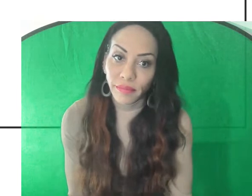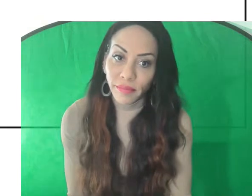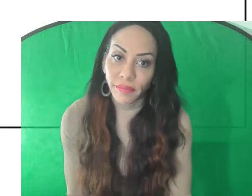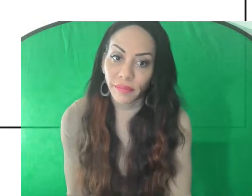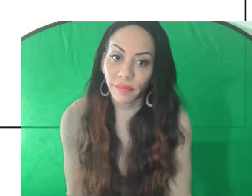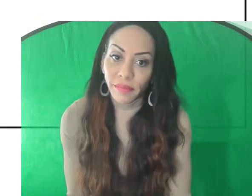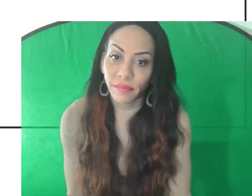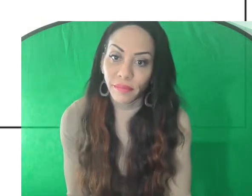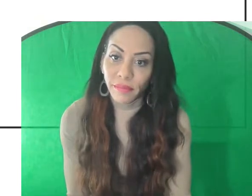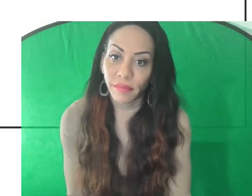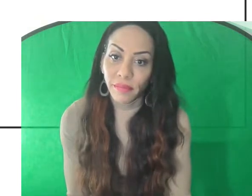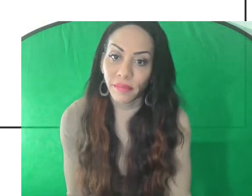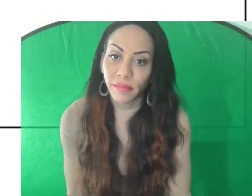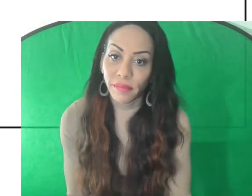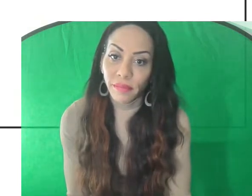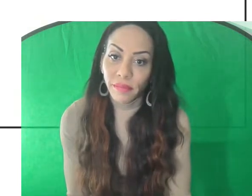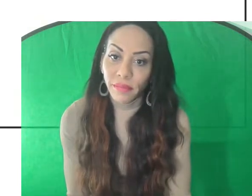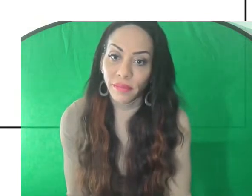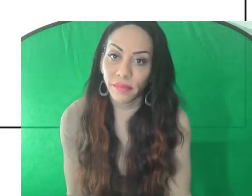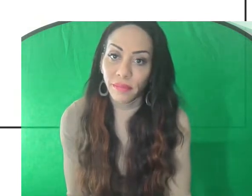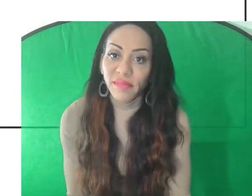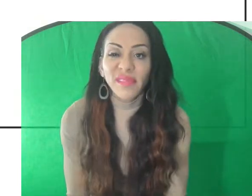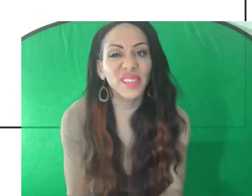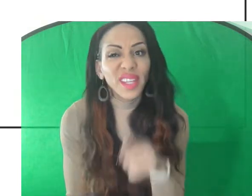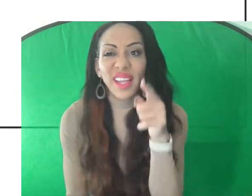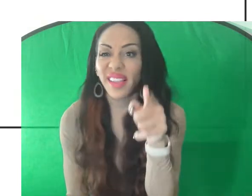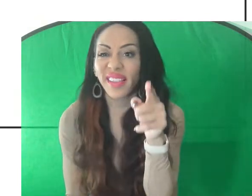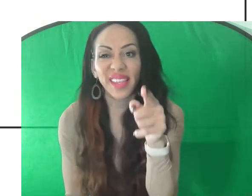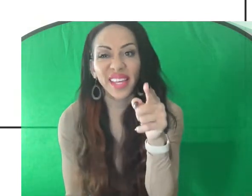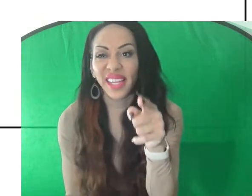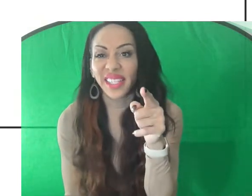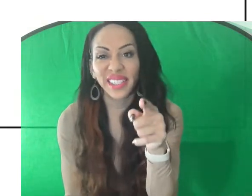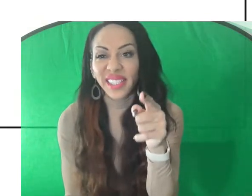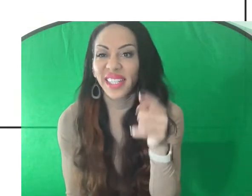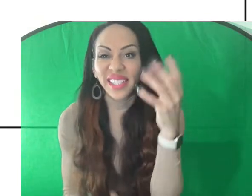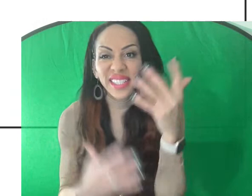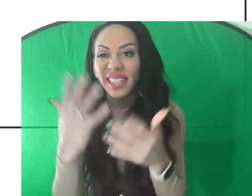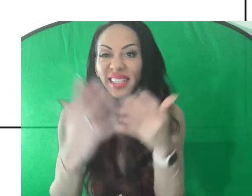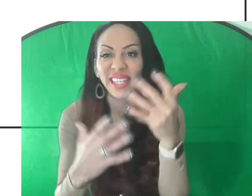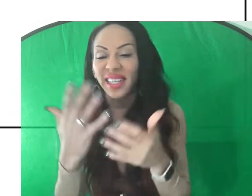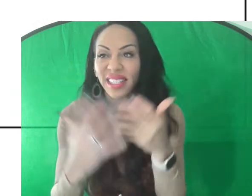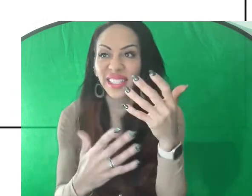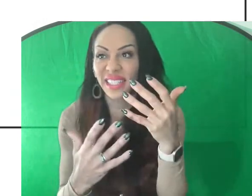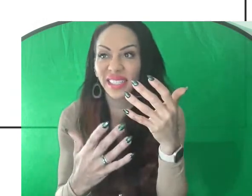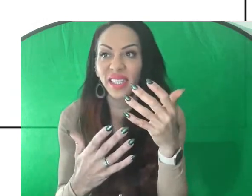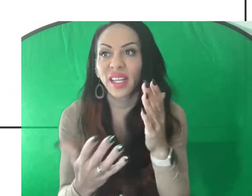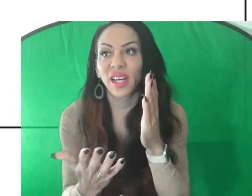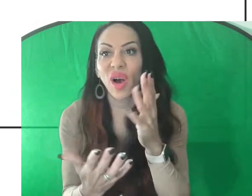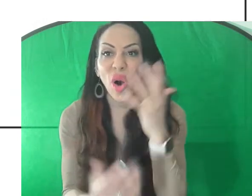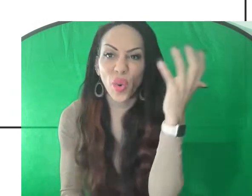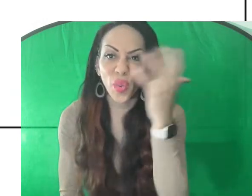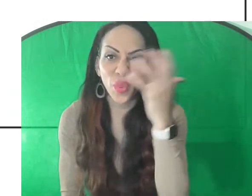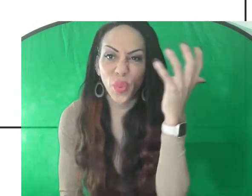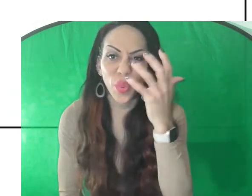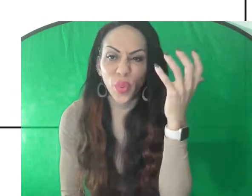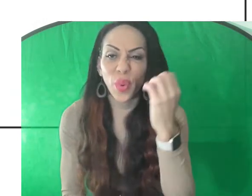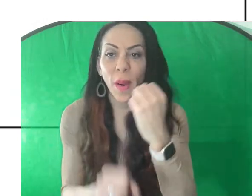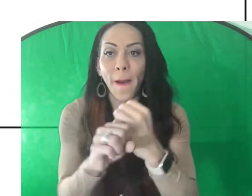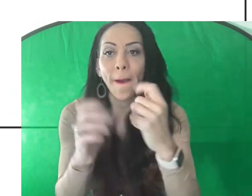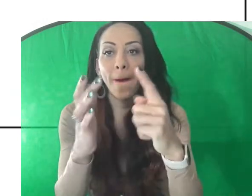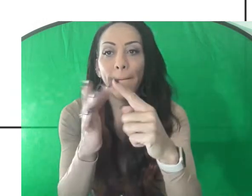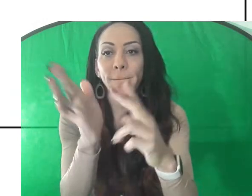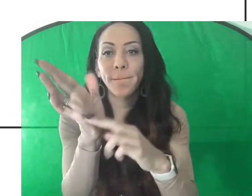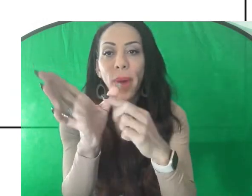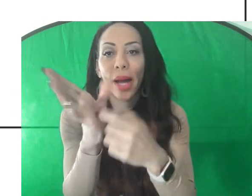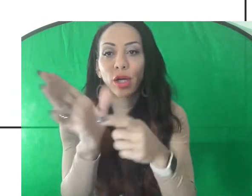But these statistics are all very binary, so it's not women, female and female identifying, or non-binary,